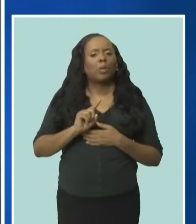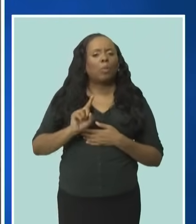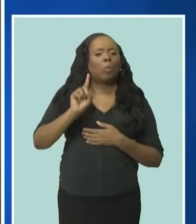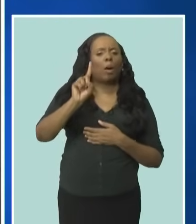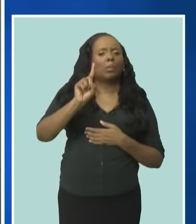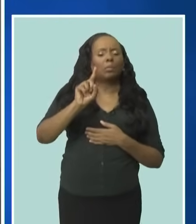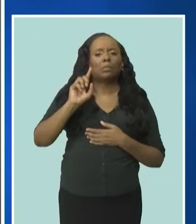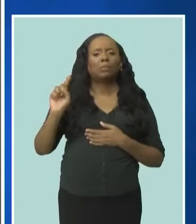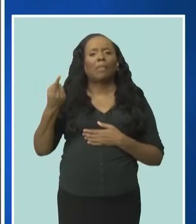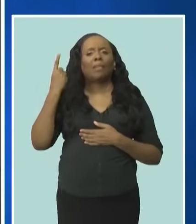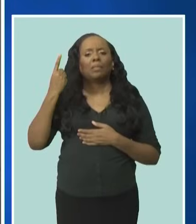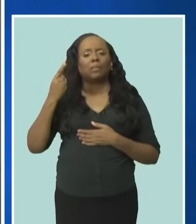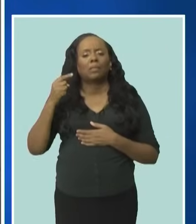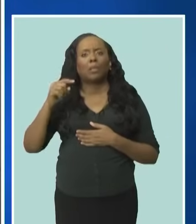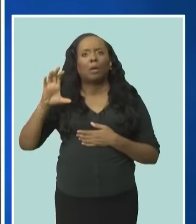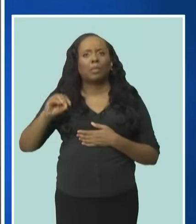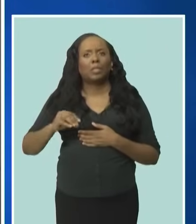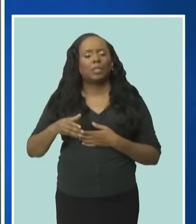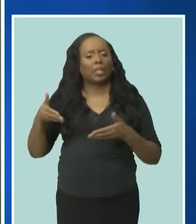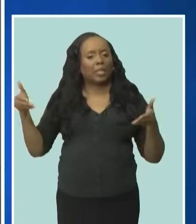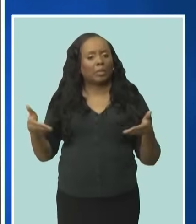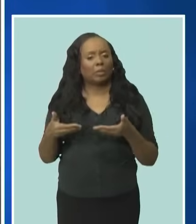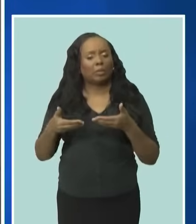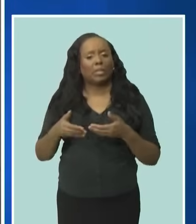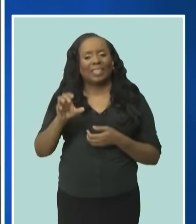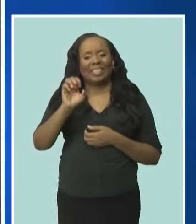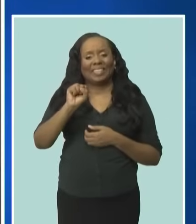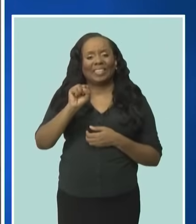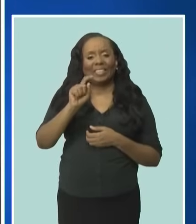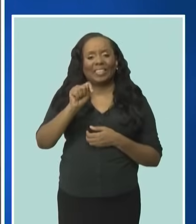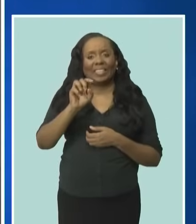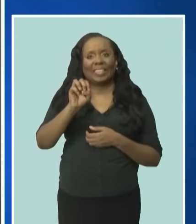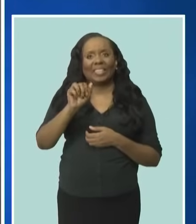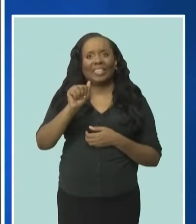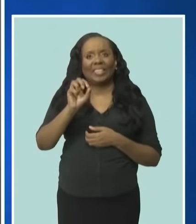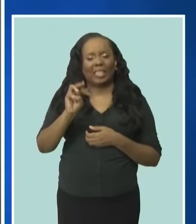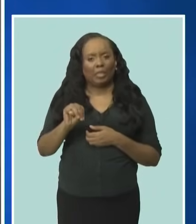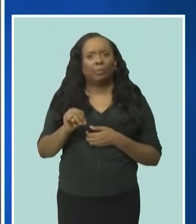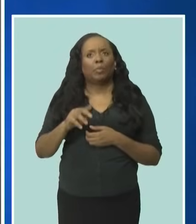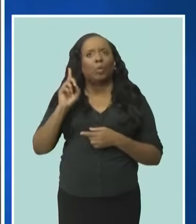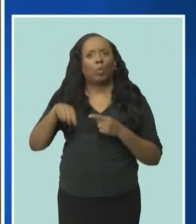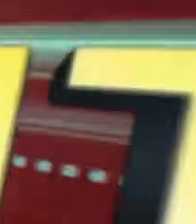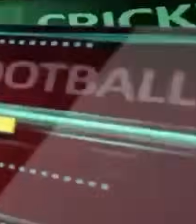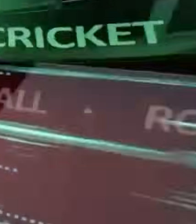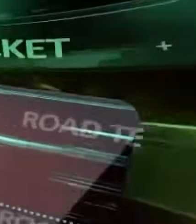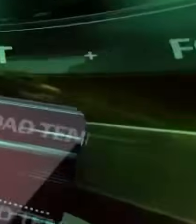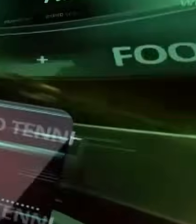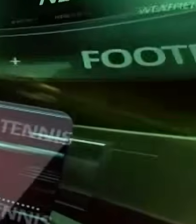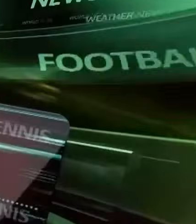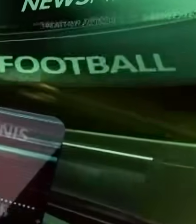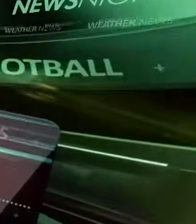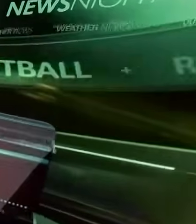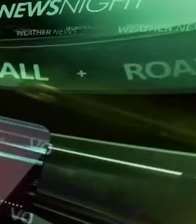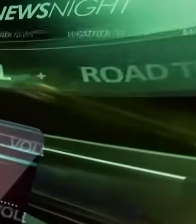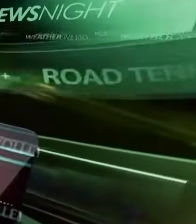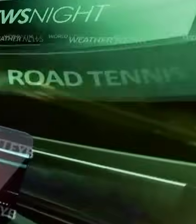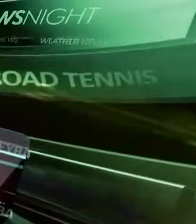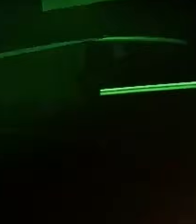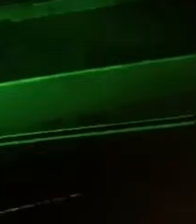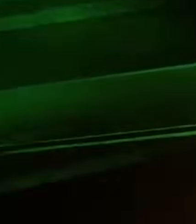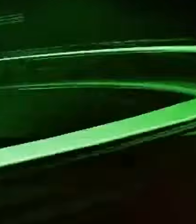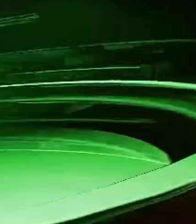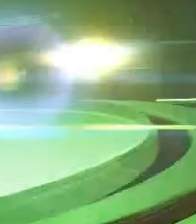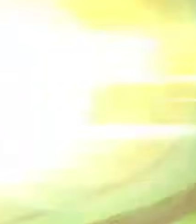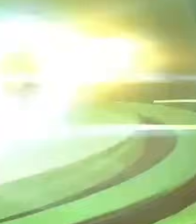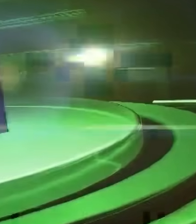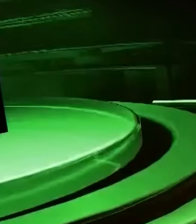steam cleaning technology when it pioneered in Texas. Sports Night is brought